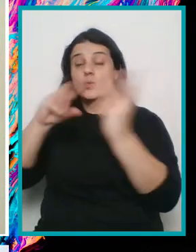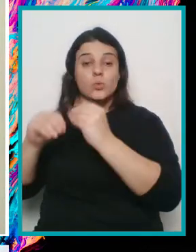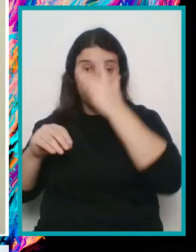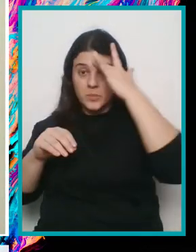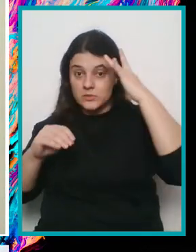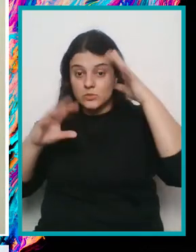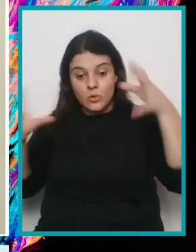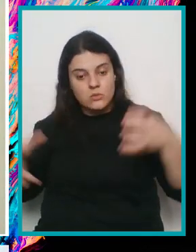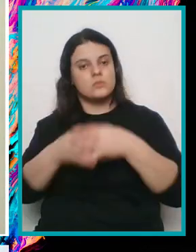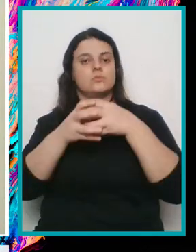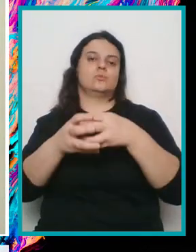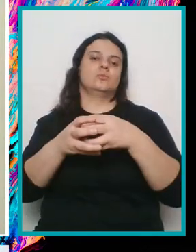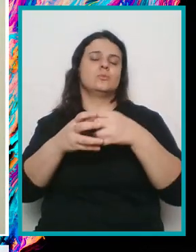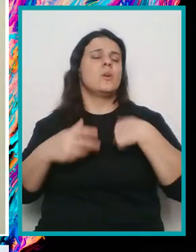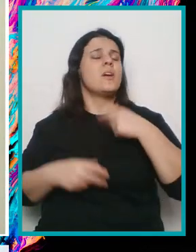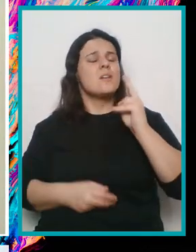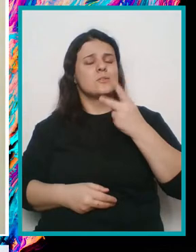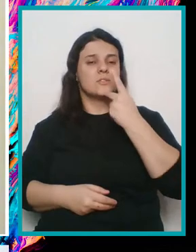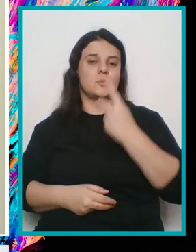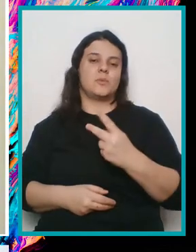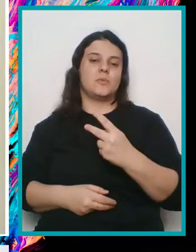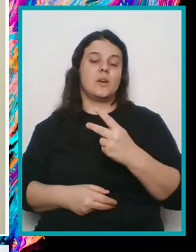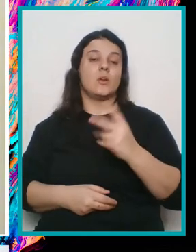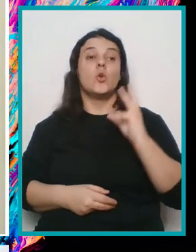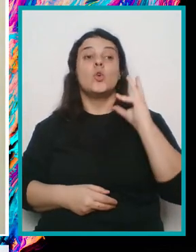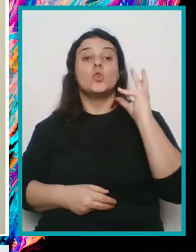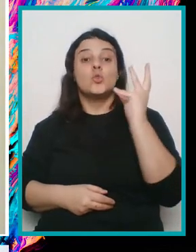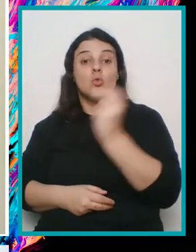story has a life to change,